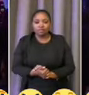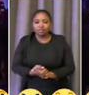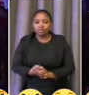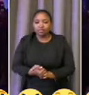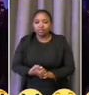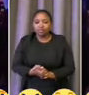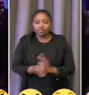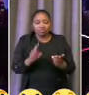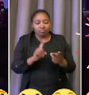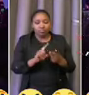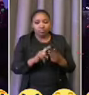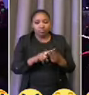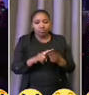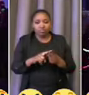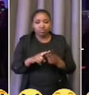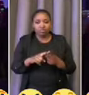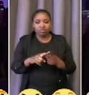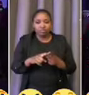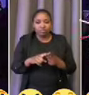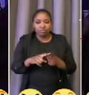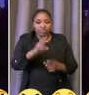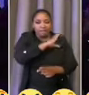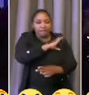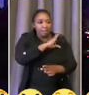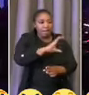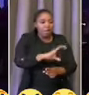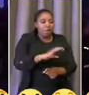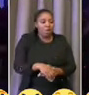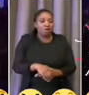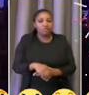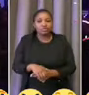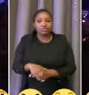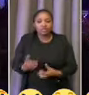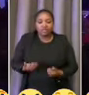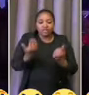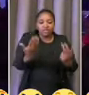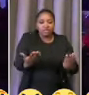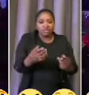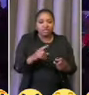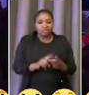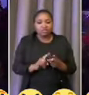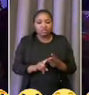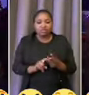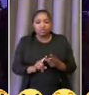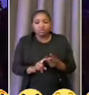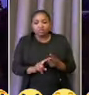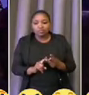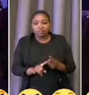We then have EmpowerX Advisory Services.